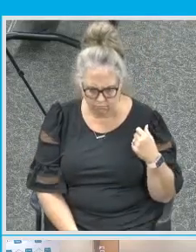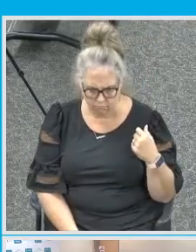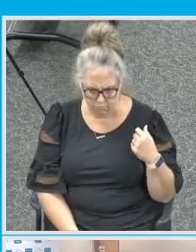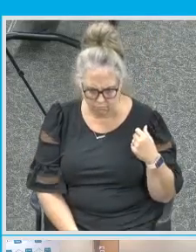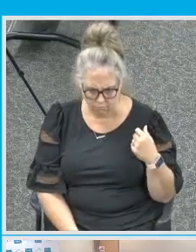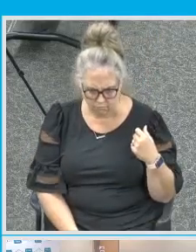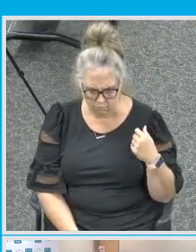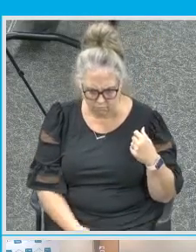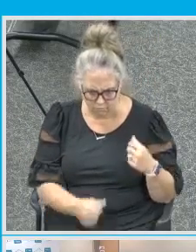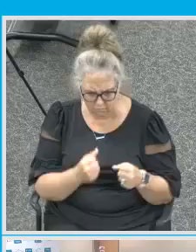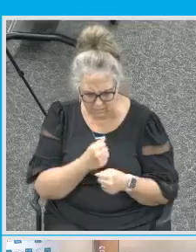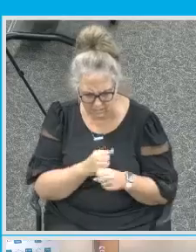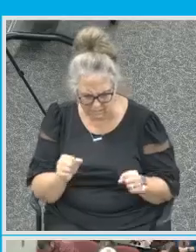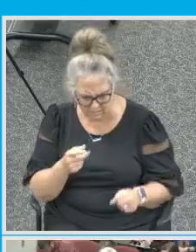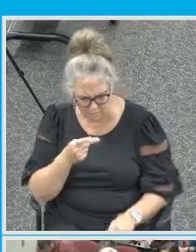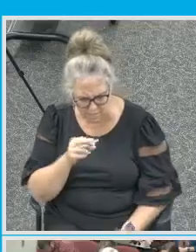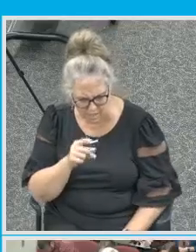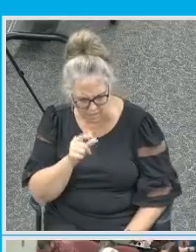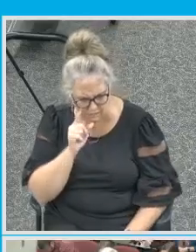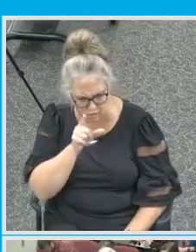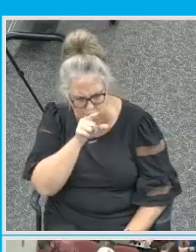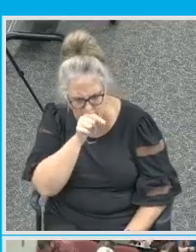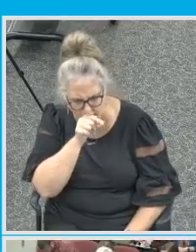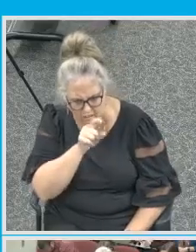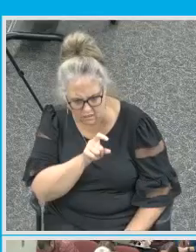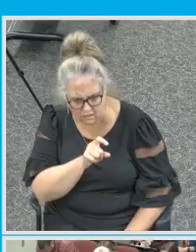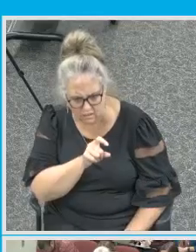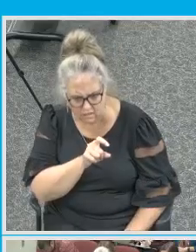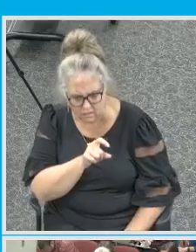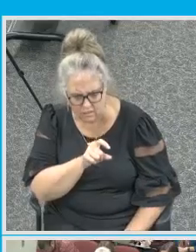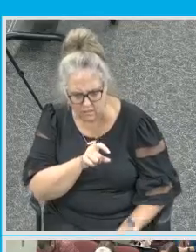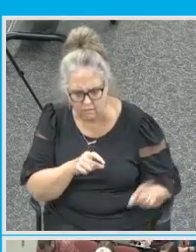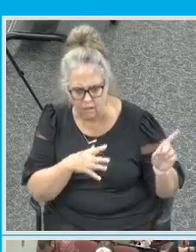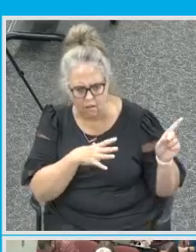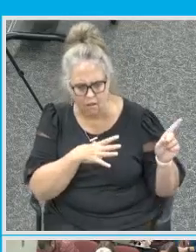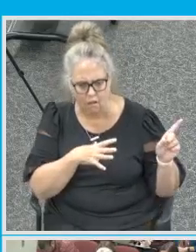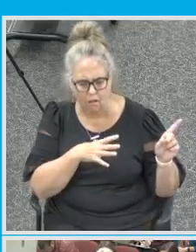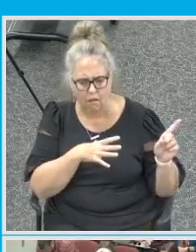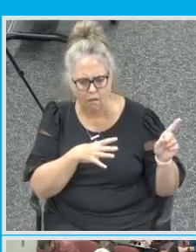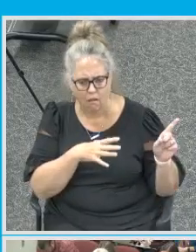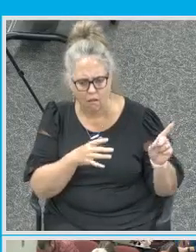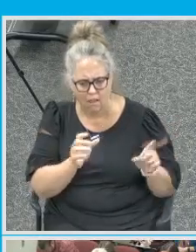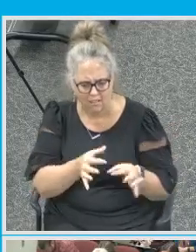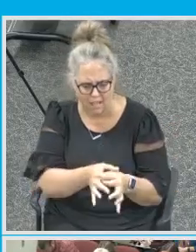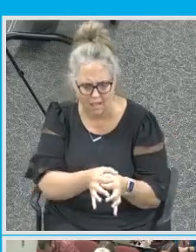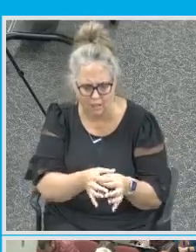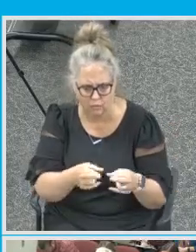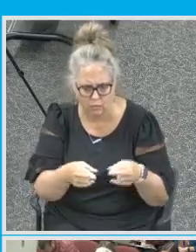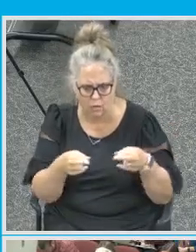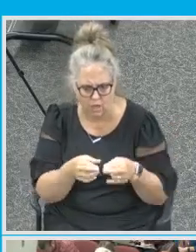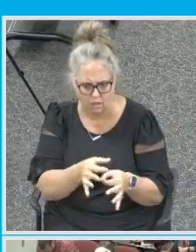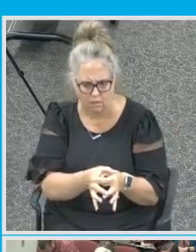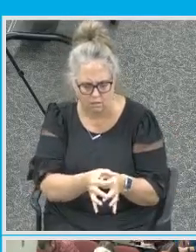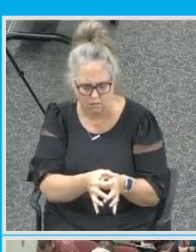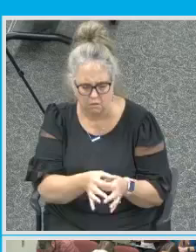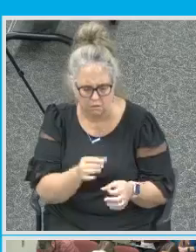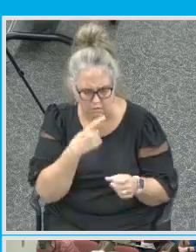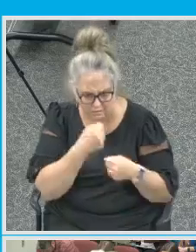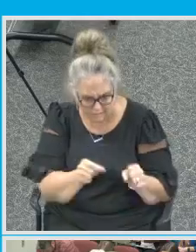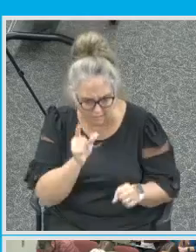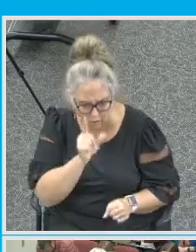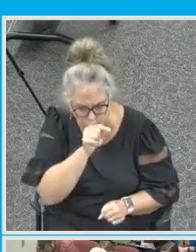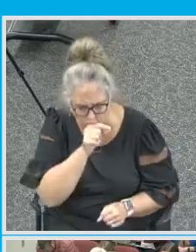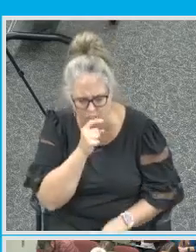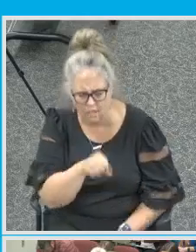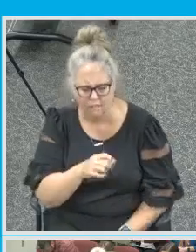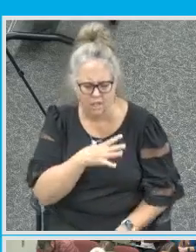So they are actually a non-toxic. It's a bacteria that is actually in those things, and the bacteria gets into